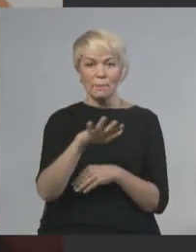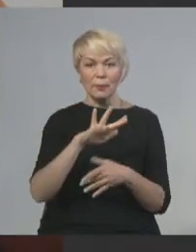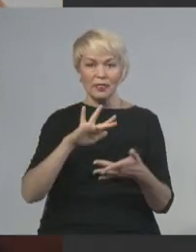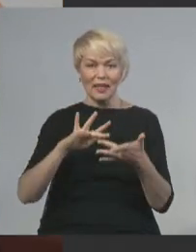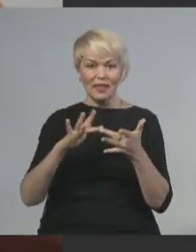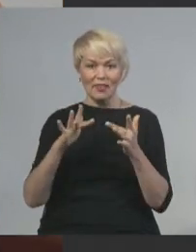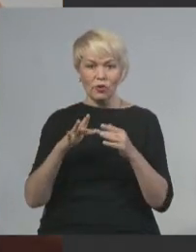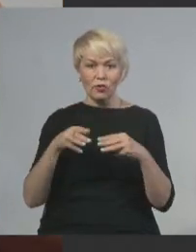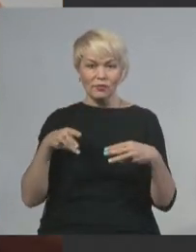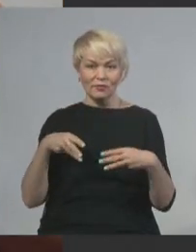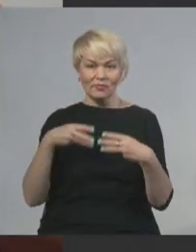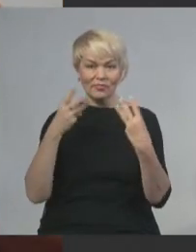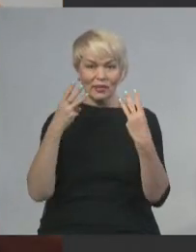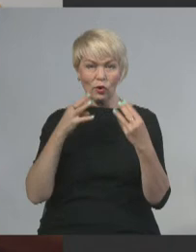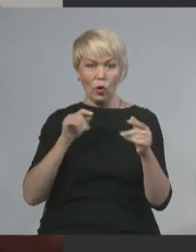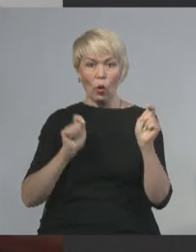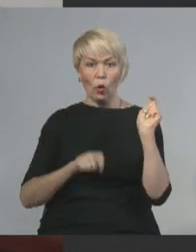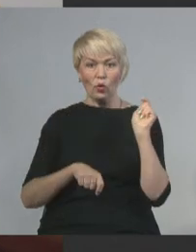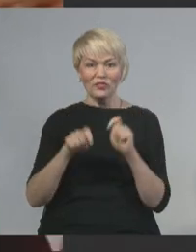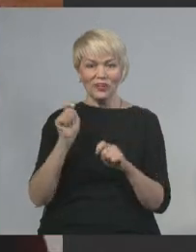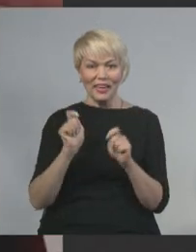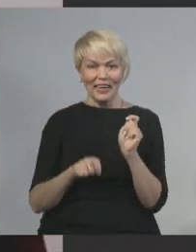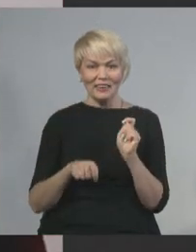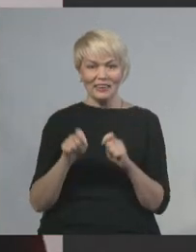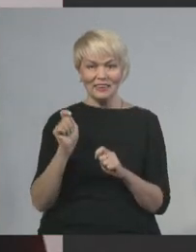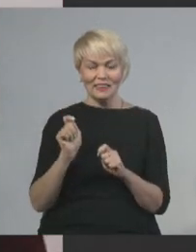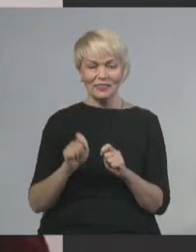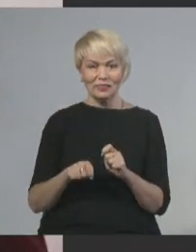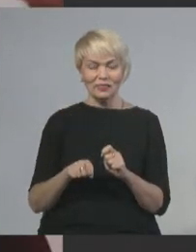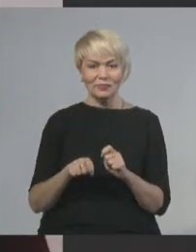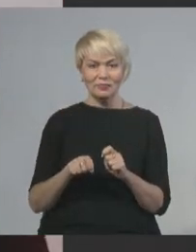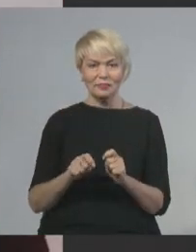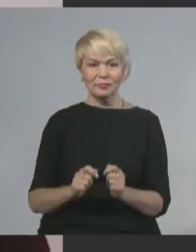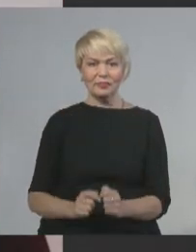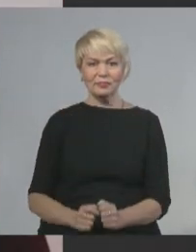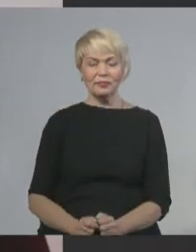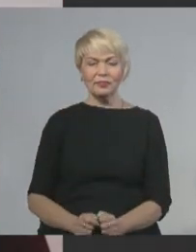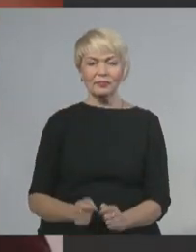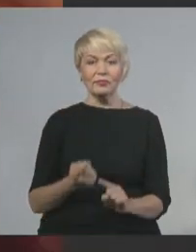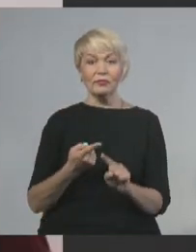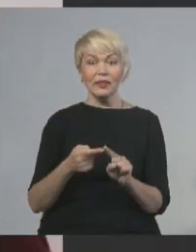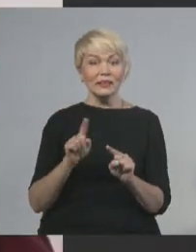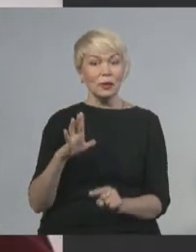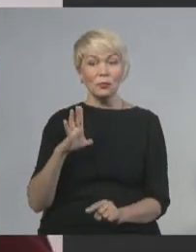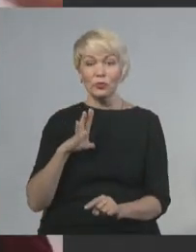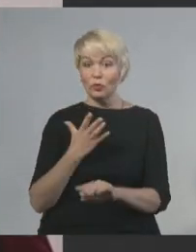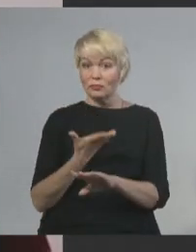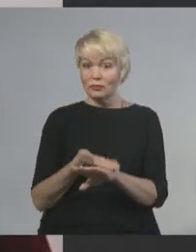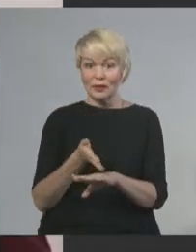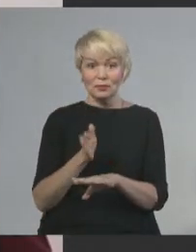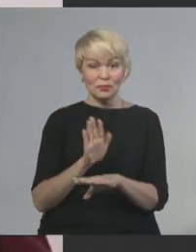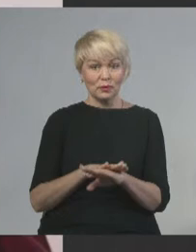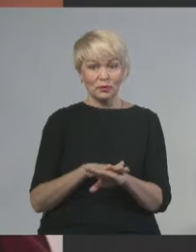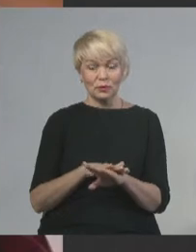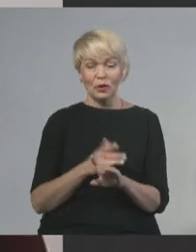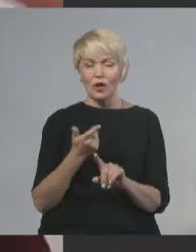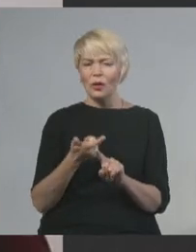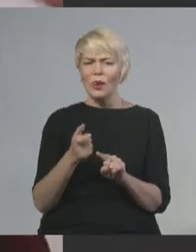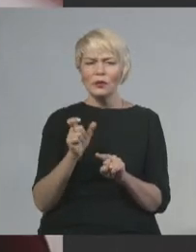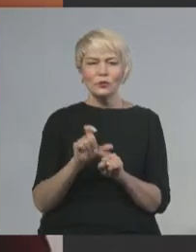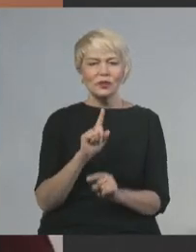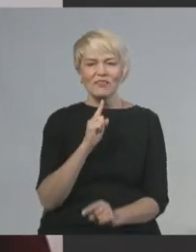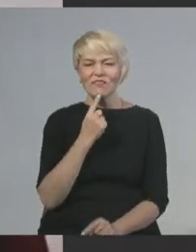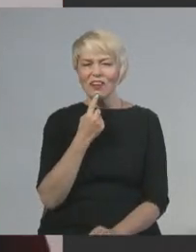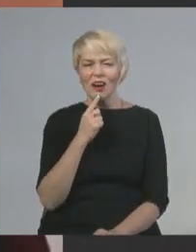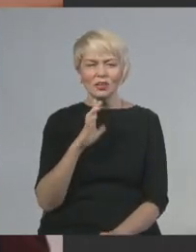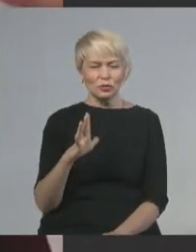video call and so but it's hard to be active body of journalists and to